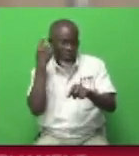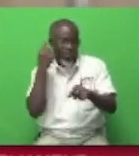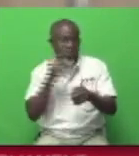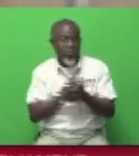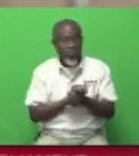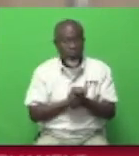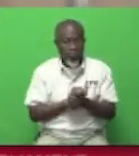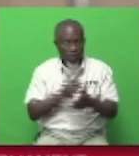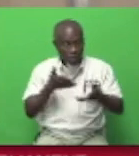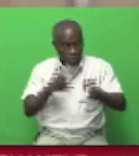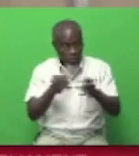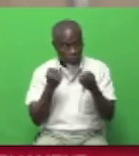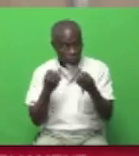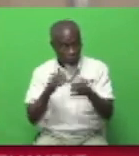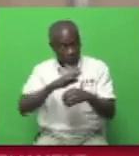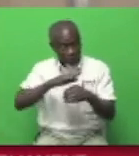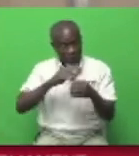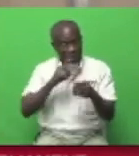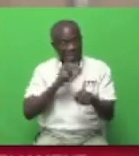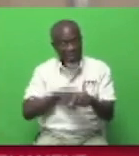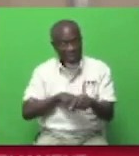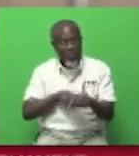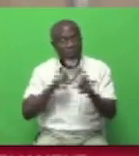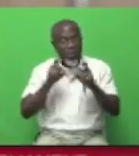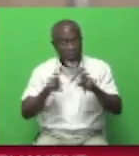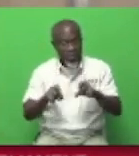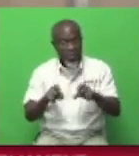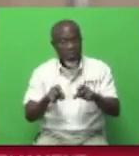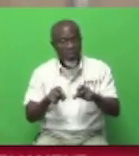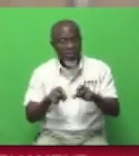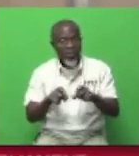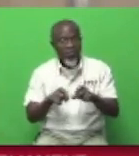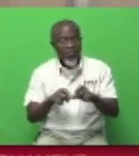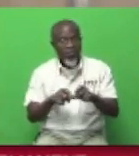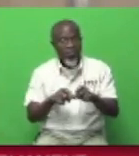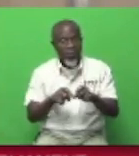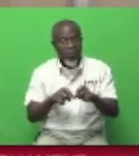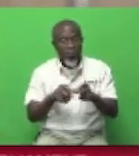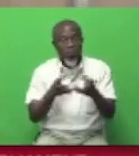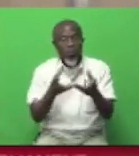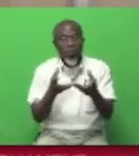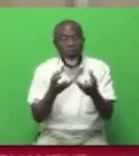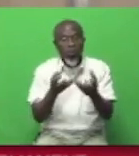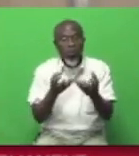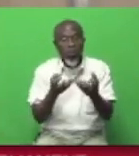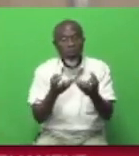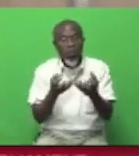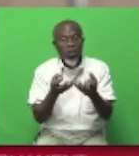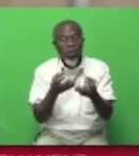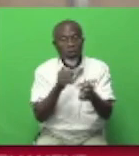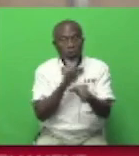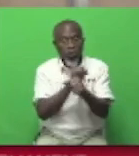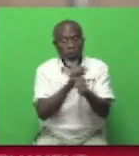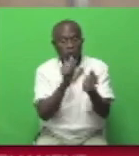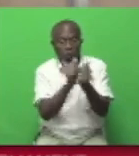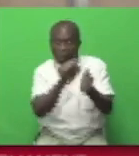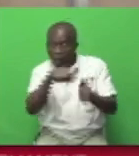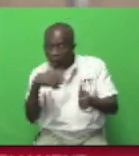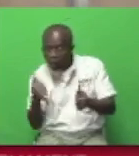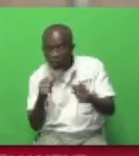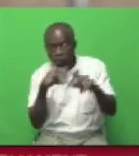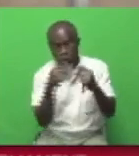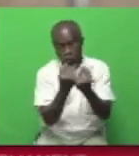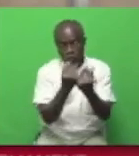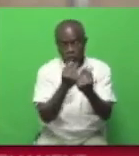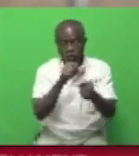allotted by these units, and now after critical pieces of legislation are passed, we're working with other stakeholders to ensure that